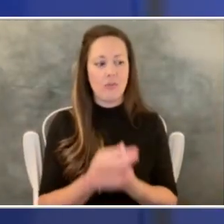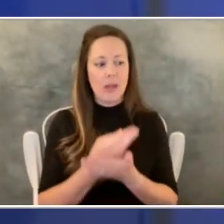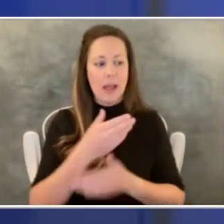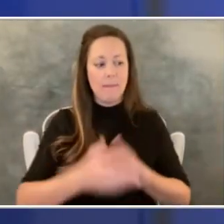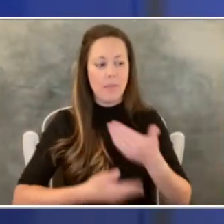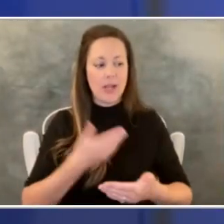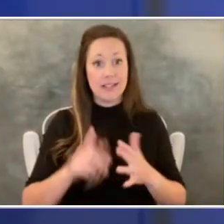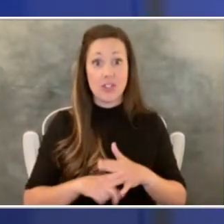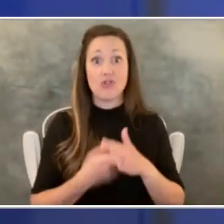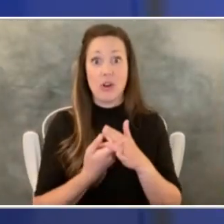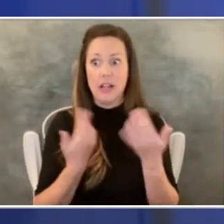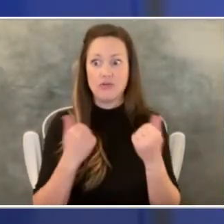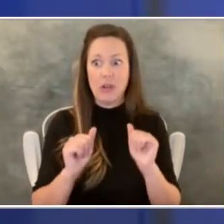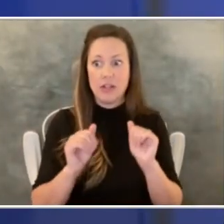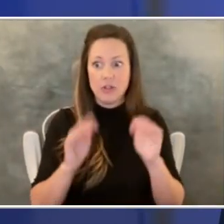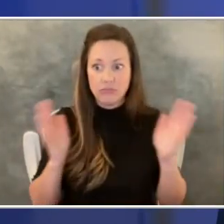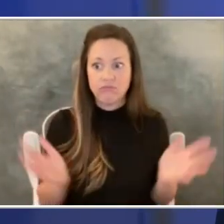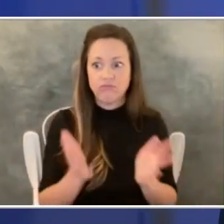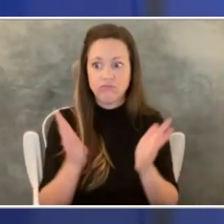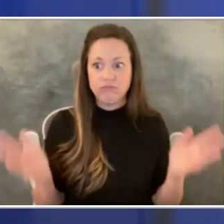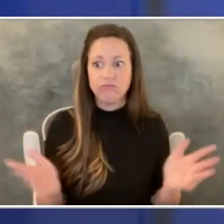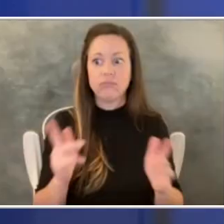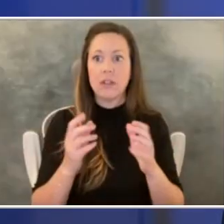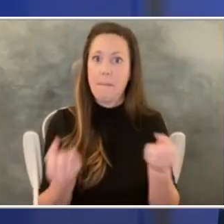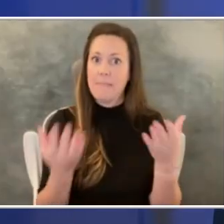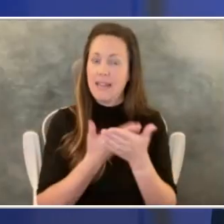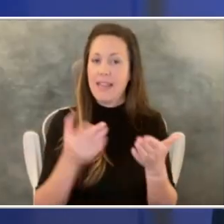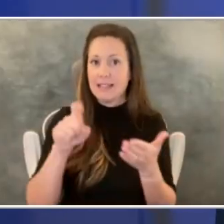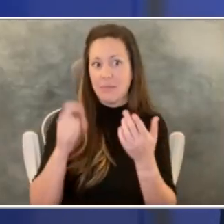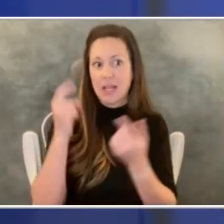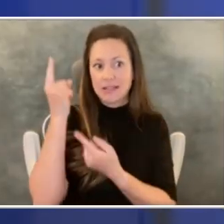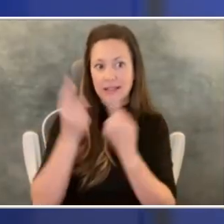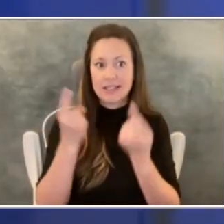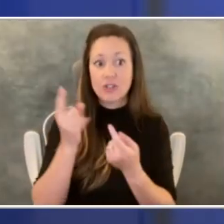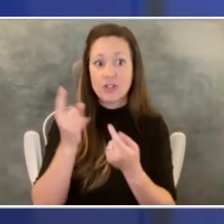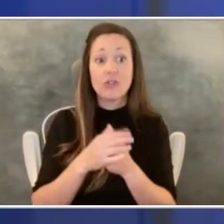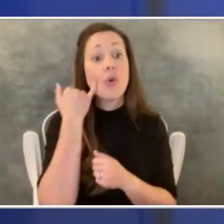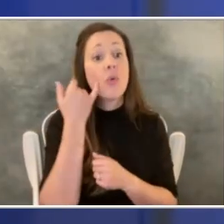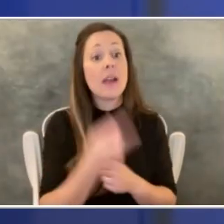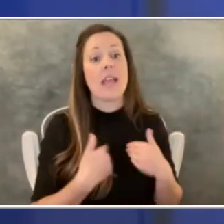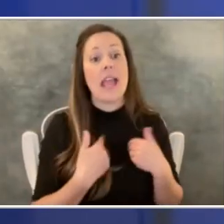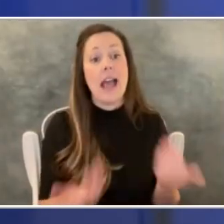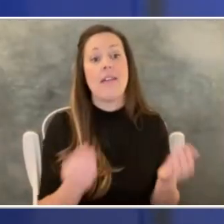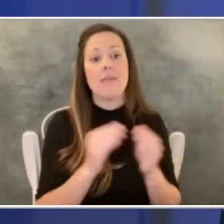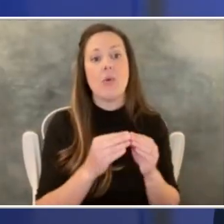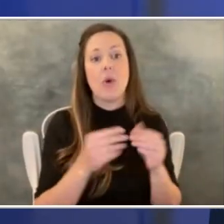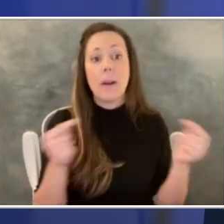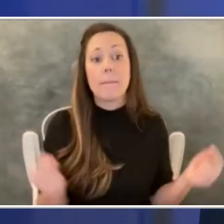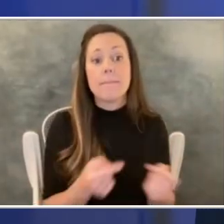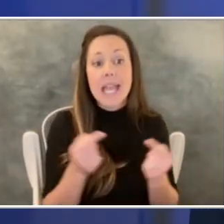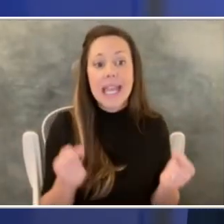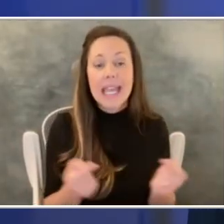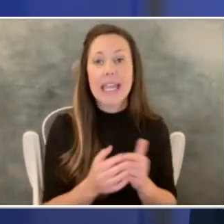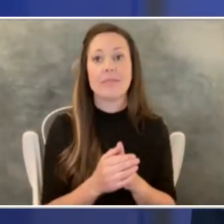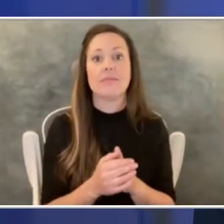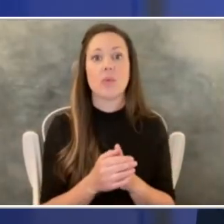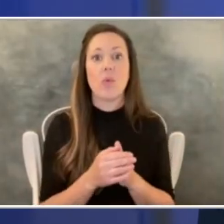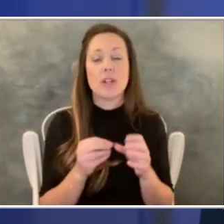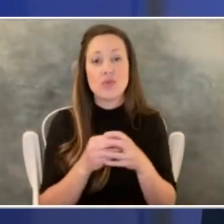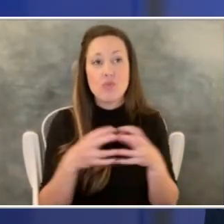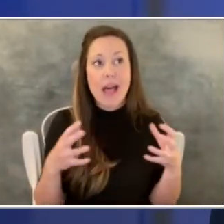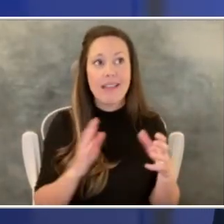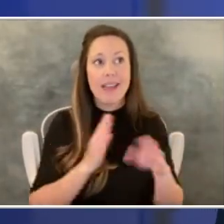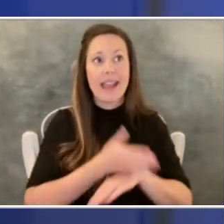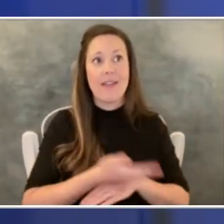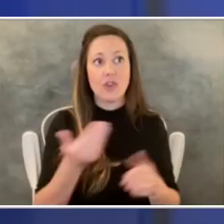a lot of things we have to monitor. So we're looking at things like, if they're getting increased amounts of pain or swelling after, performing new exercises,